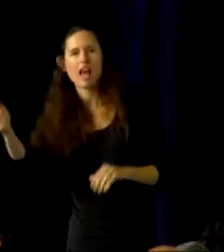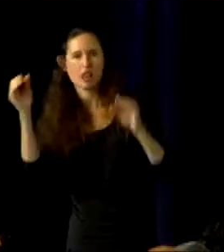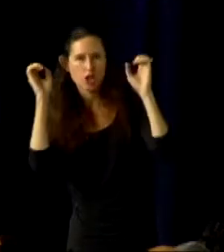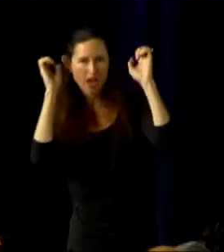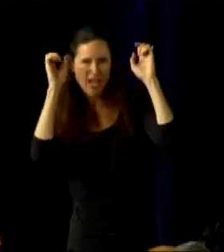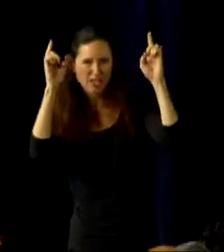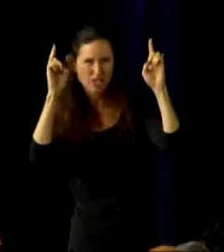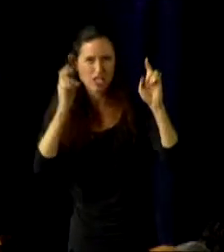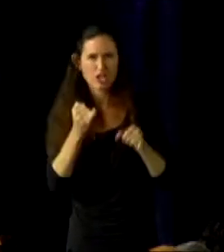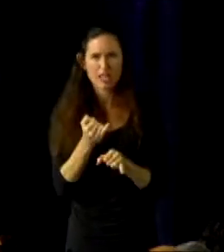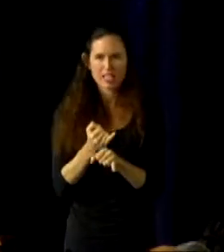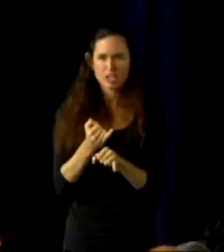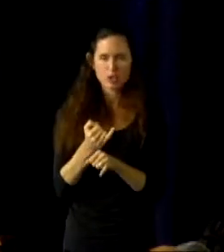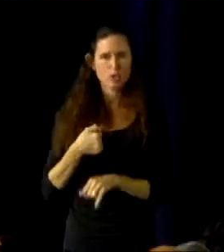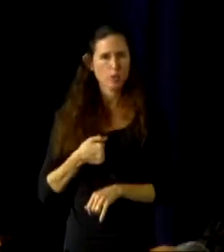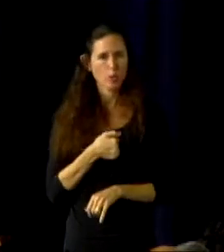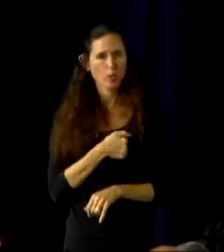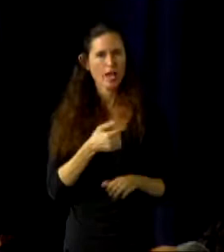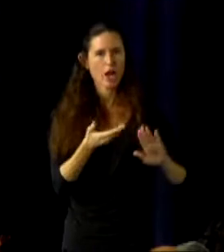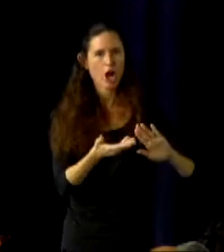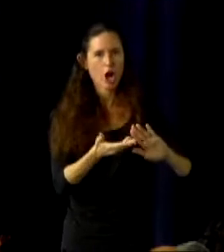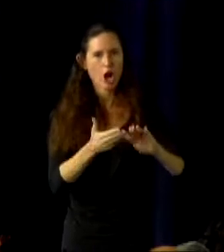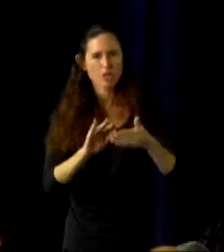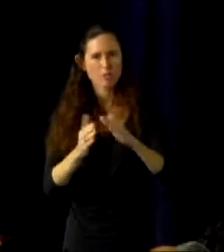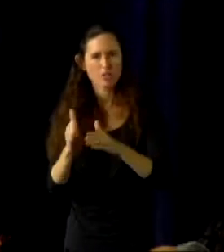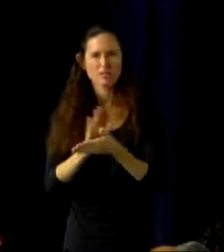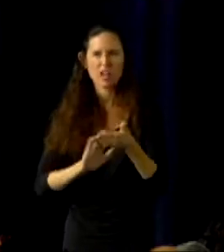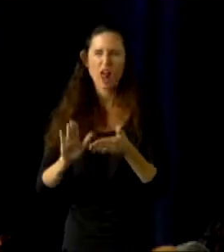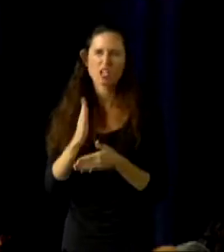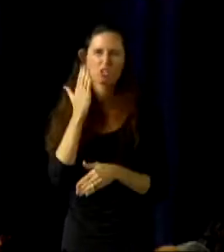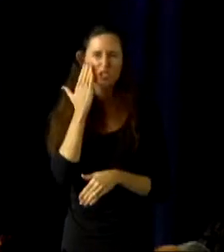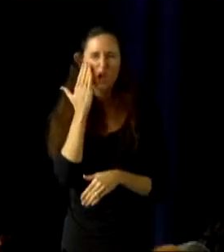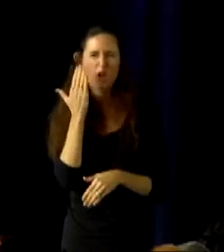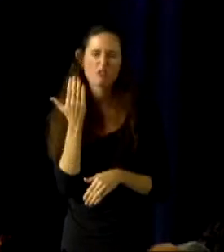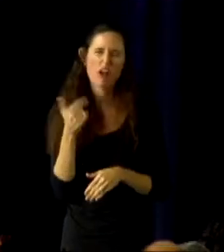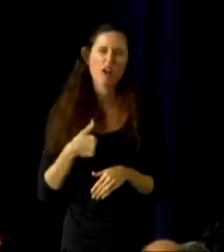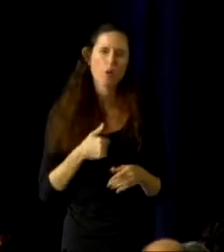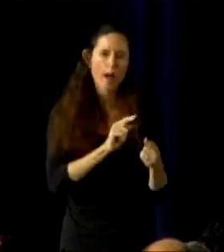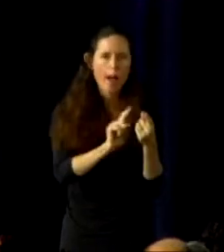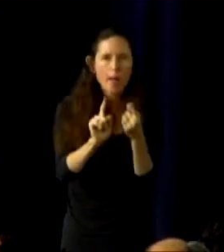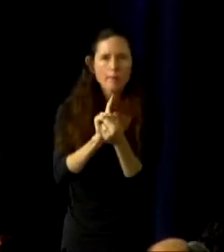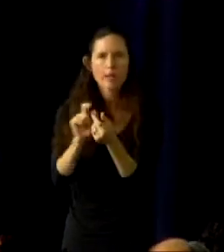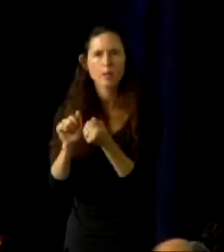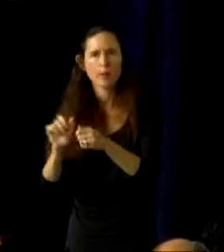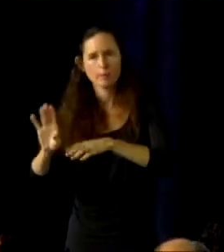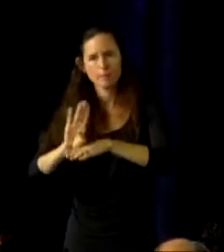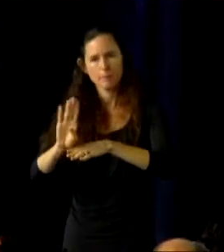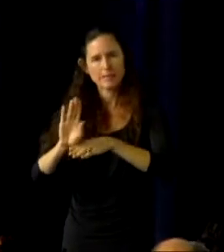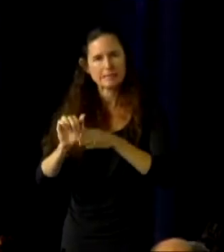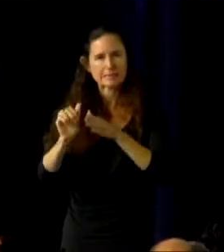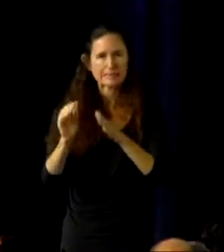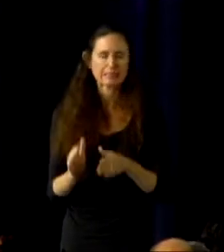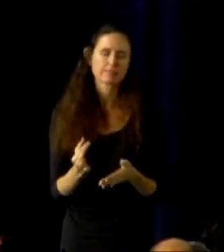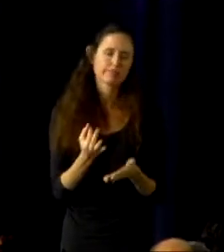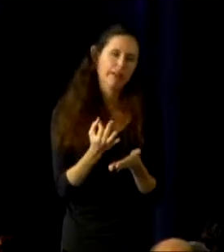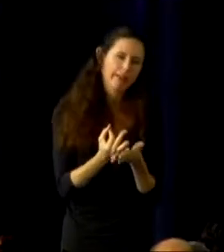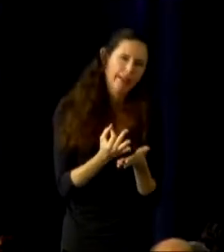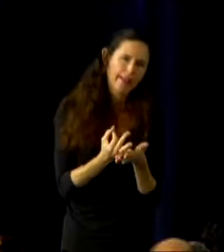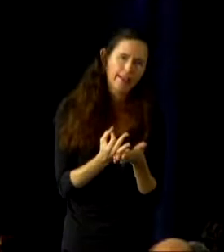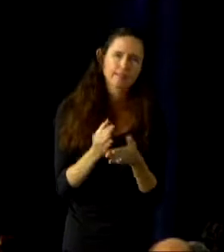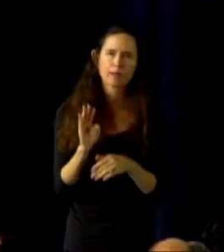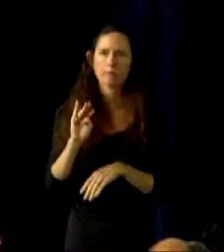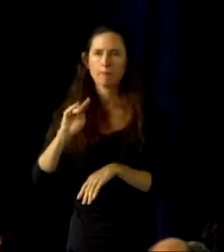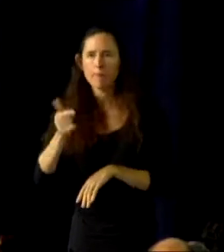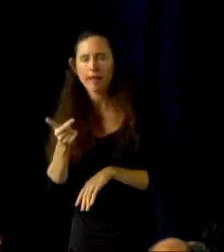institutions. We are the community's colleges, and I go out and meet with business leaders, whether it be in finance or banking or healthcare